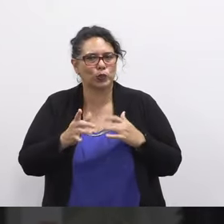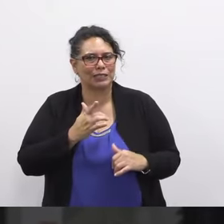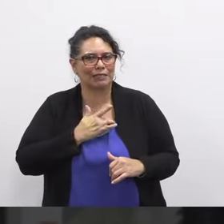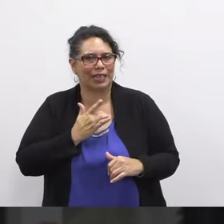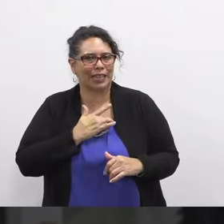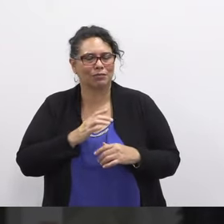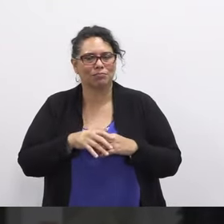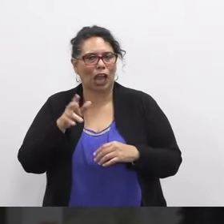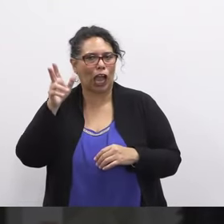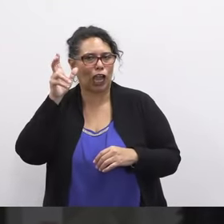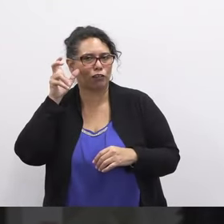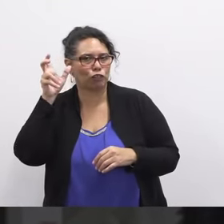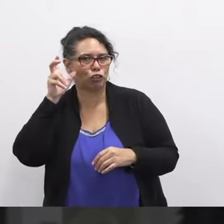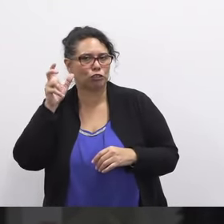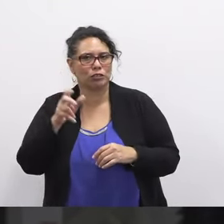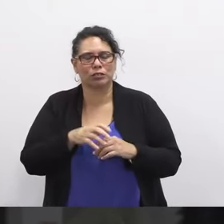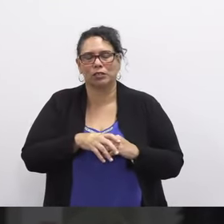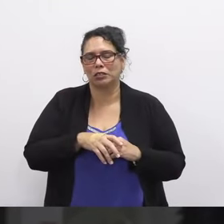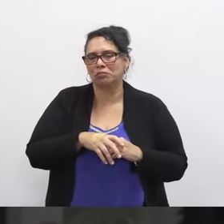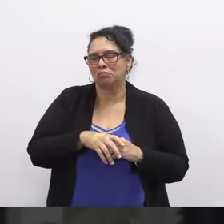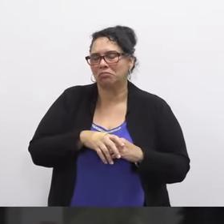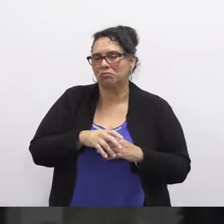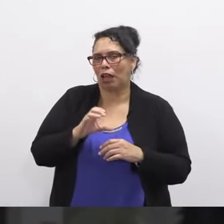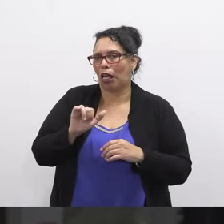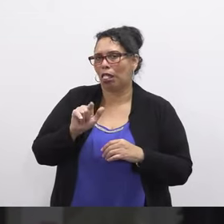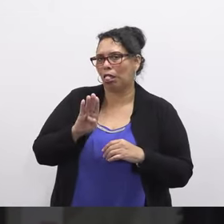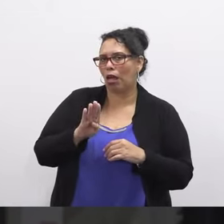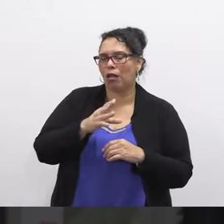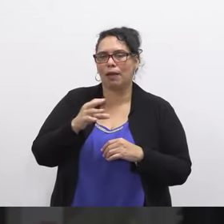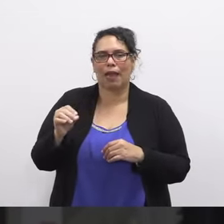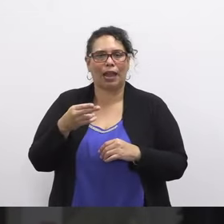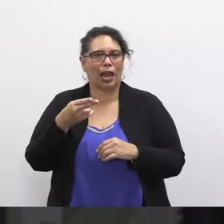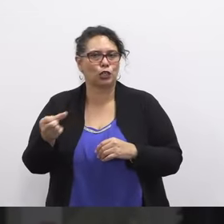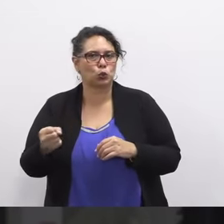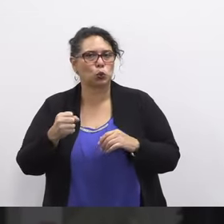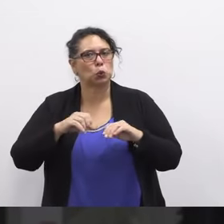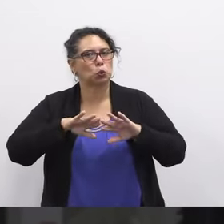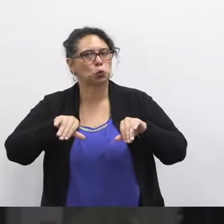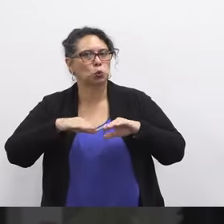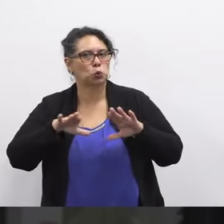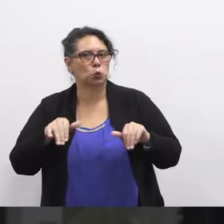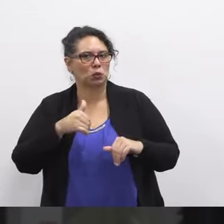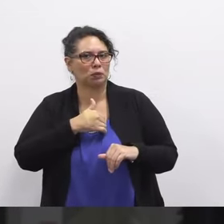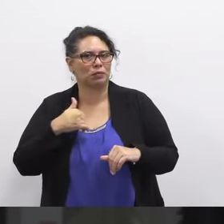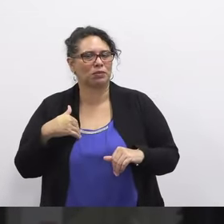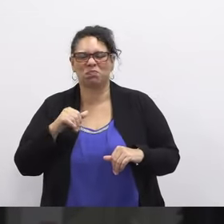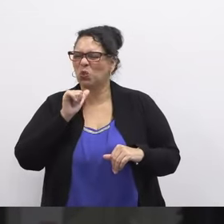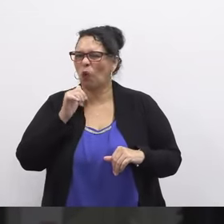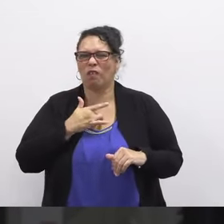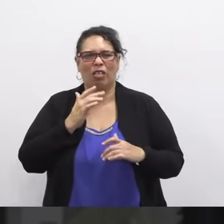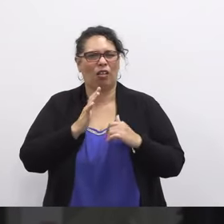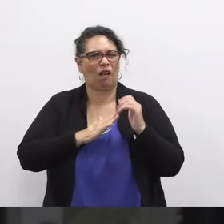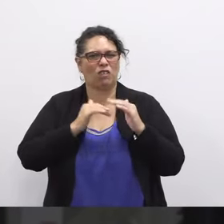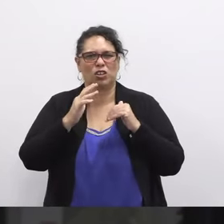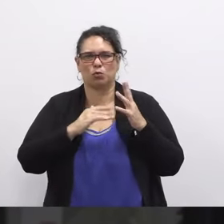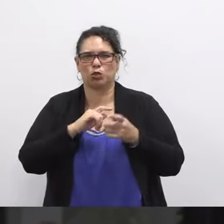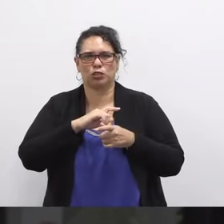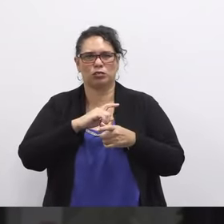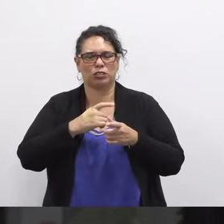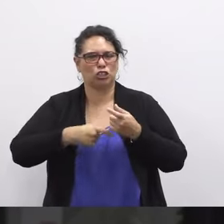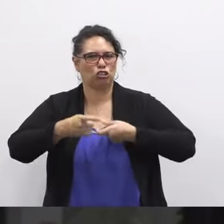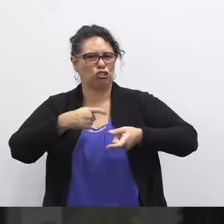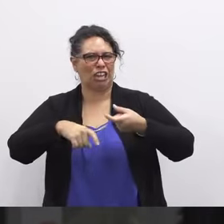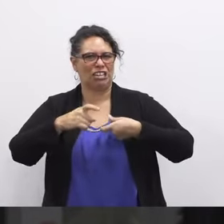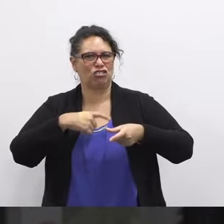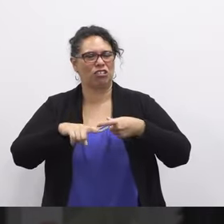heard from both my club and high school swim teammates that they would not be comfortable changing in the same locker room, nor would they be comfortable knowing that their younger